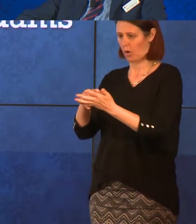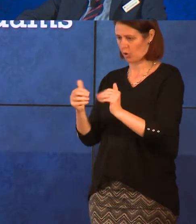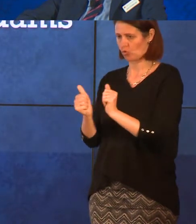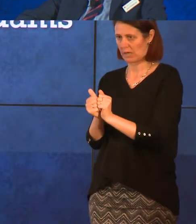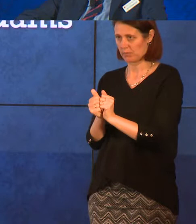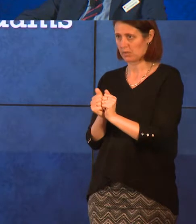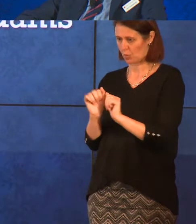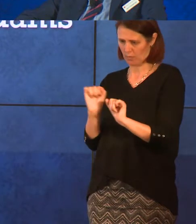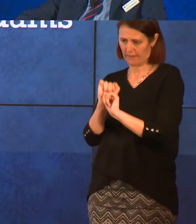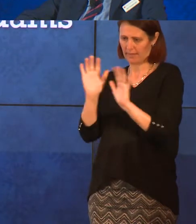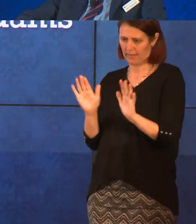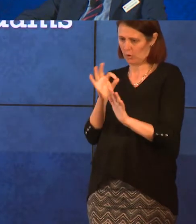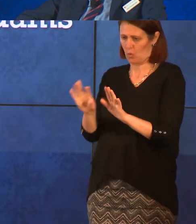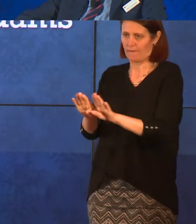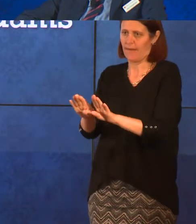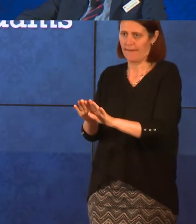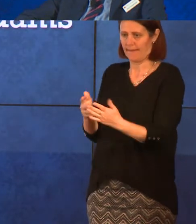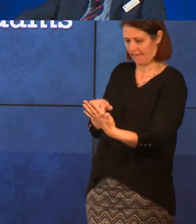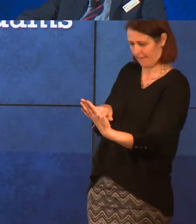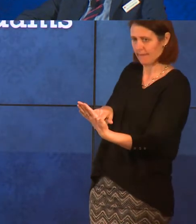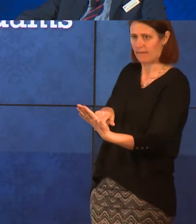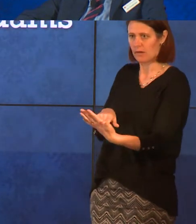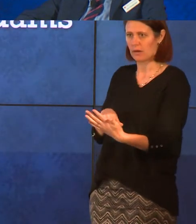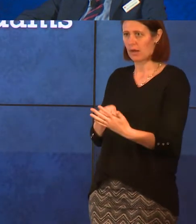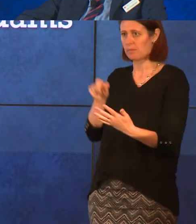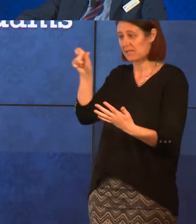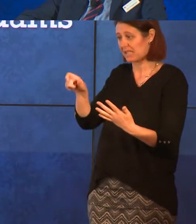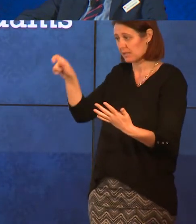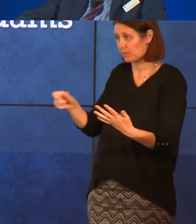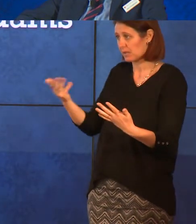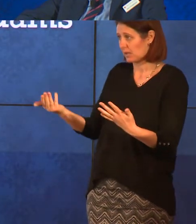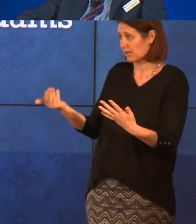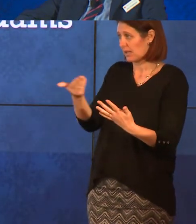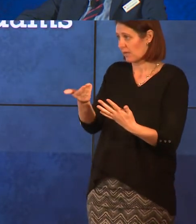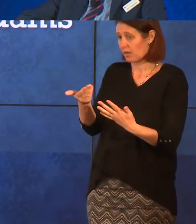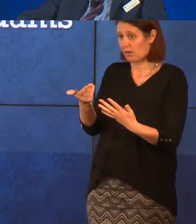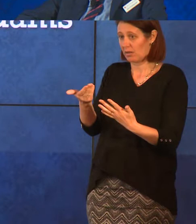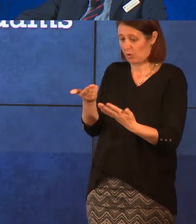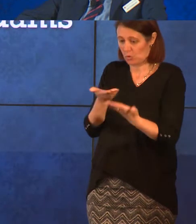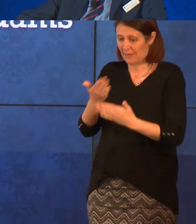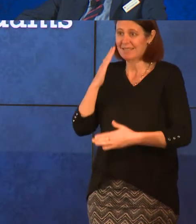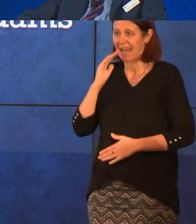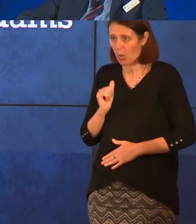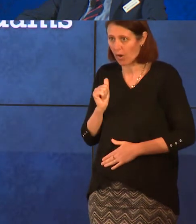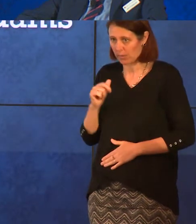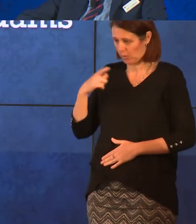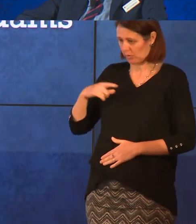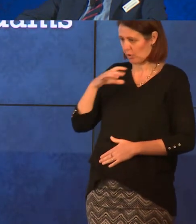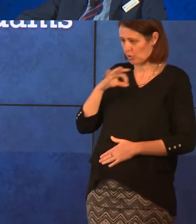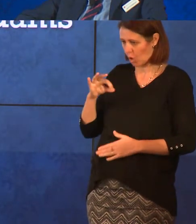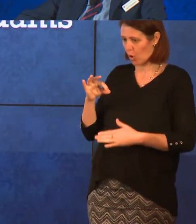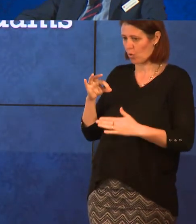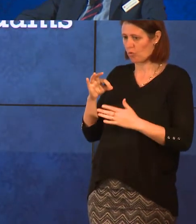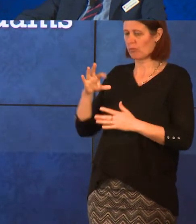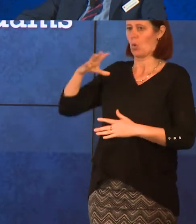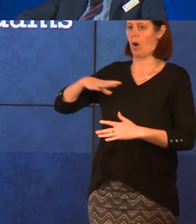which were clearly unfair, the participants ended up getting the services delivered anyway because there was no requirement for them to be